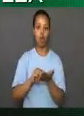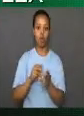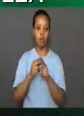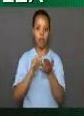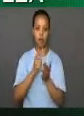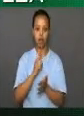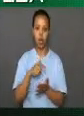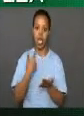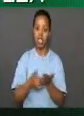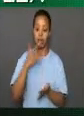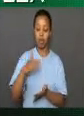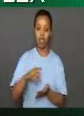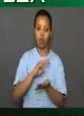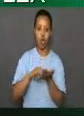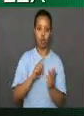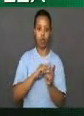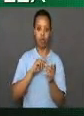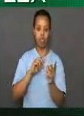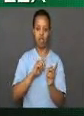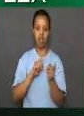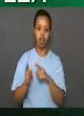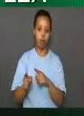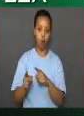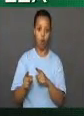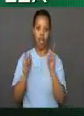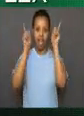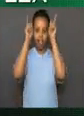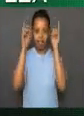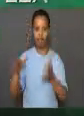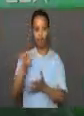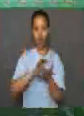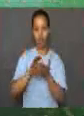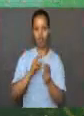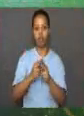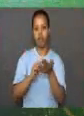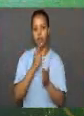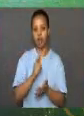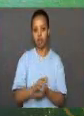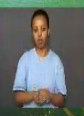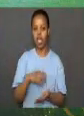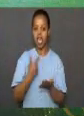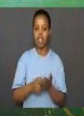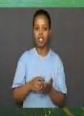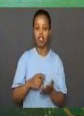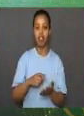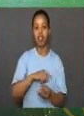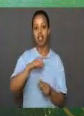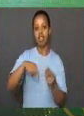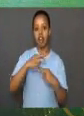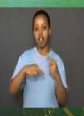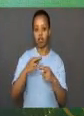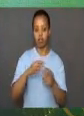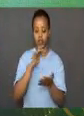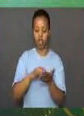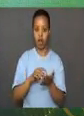pigment molecules is called an antenna complex. The reaction center